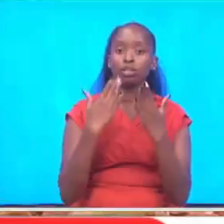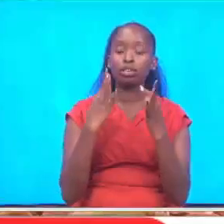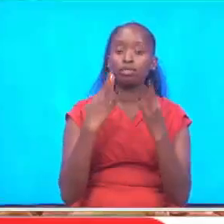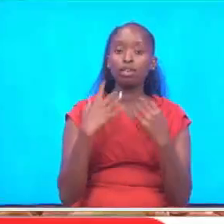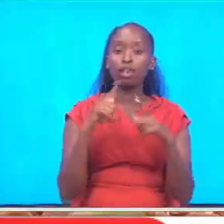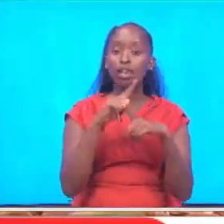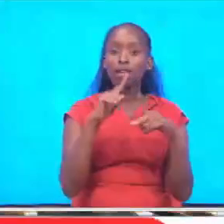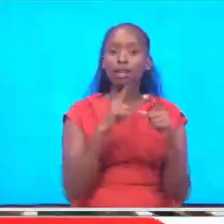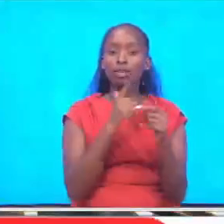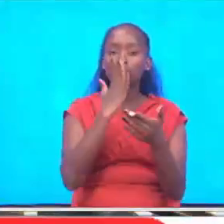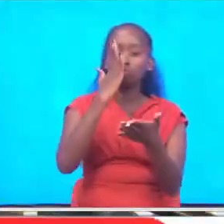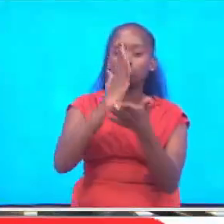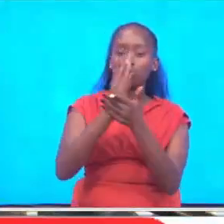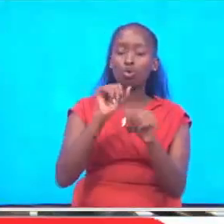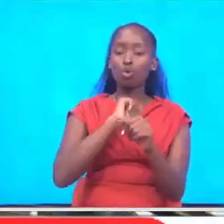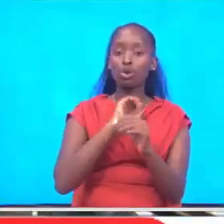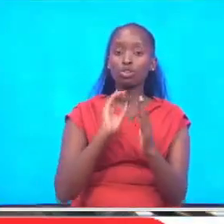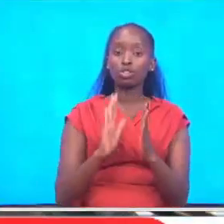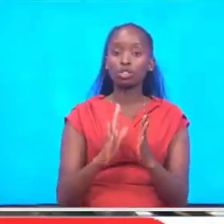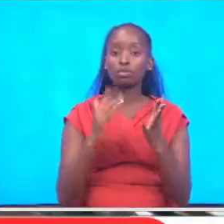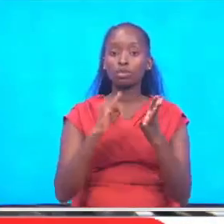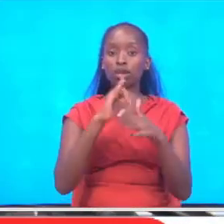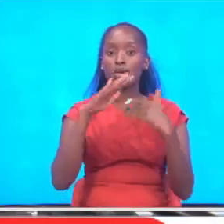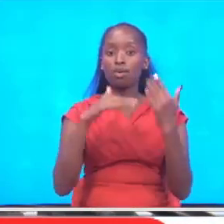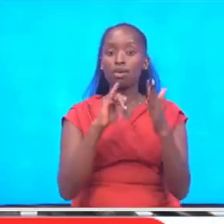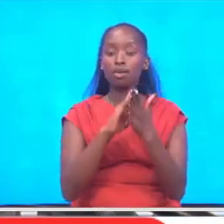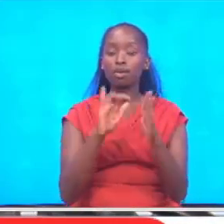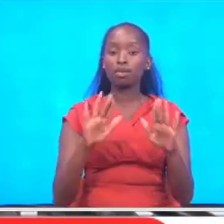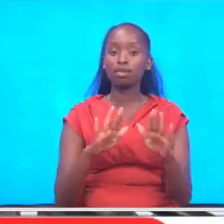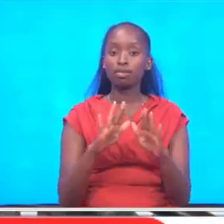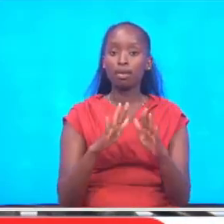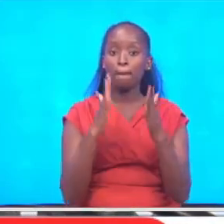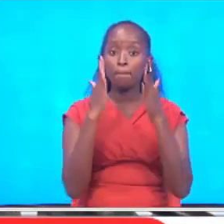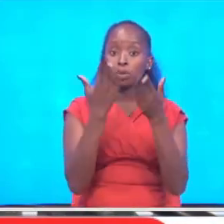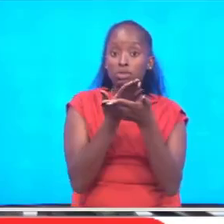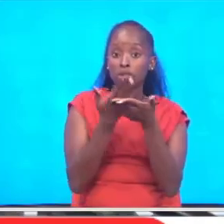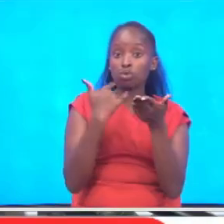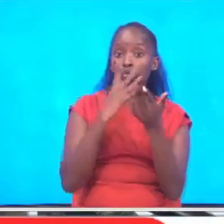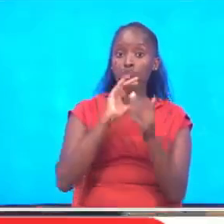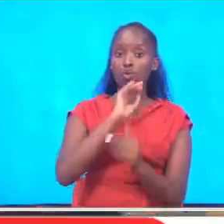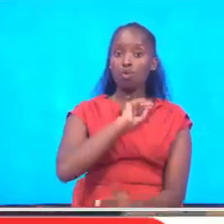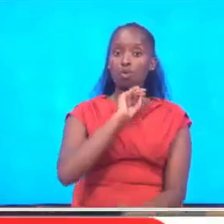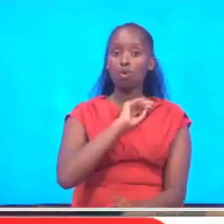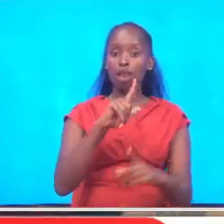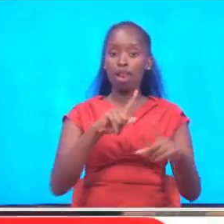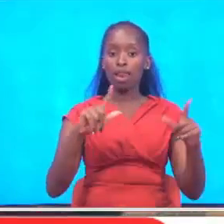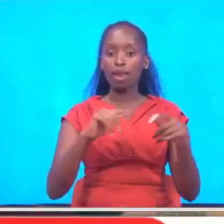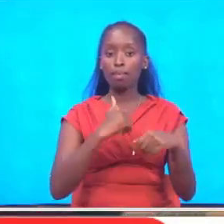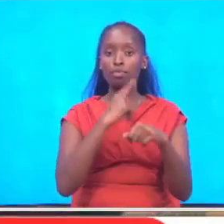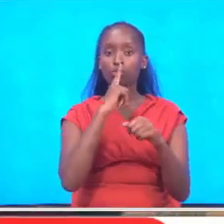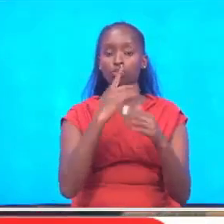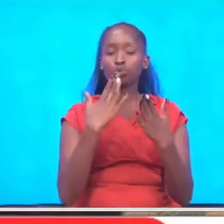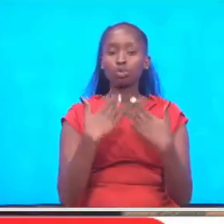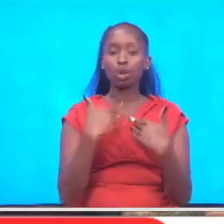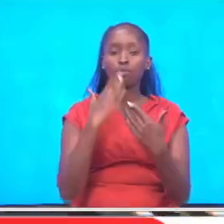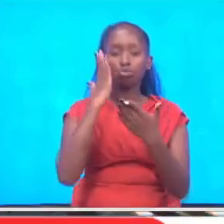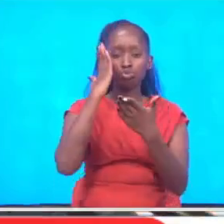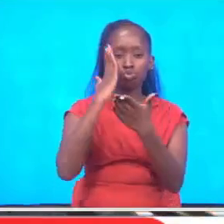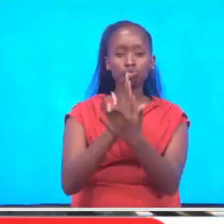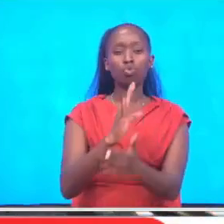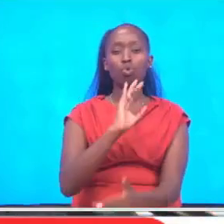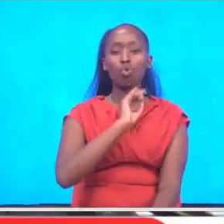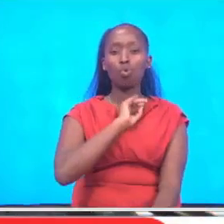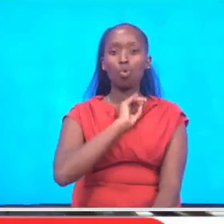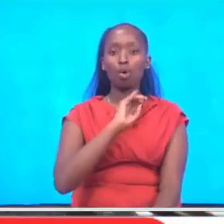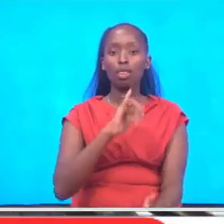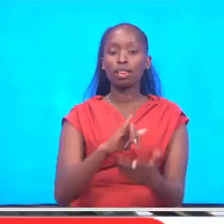thibitisho ya umiliki. And therefore make it important for anybody owning land or acquiring land in Kenya to ensure due diligence. People must